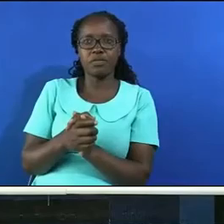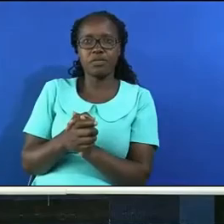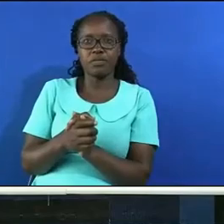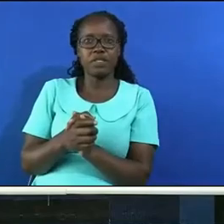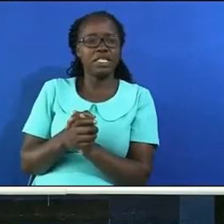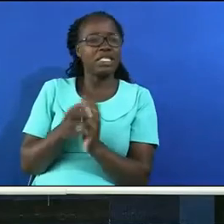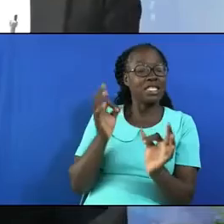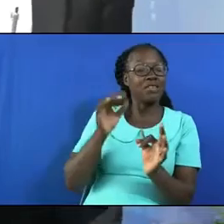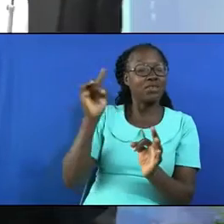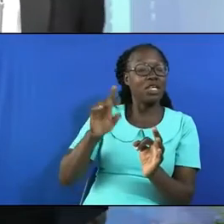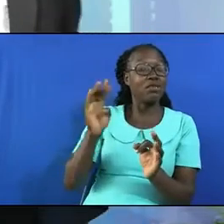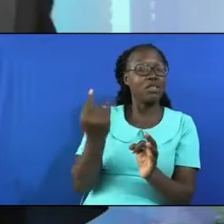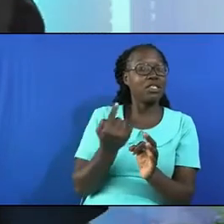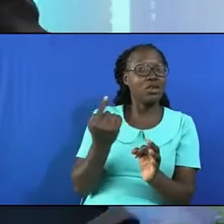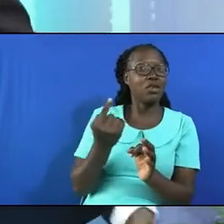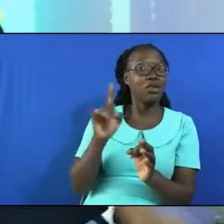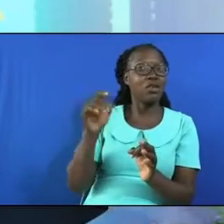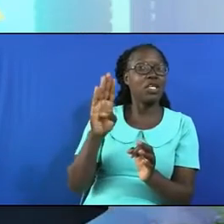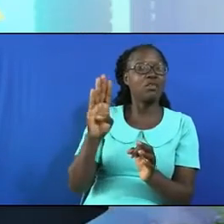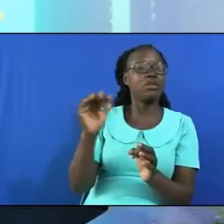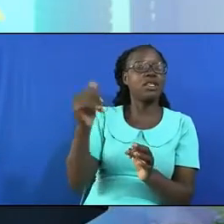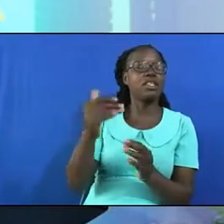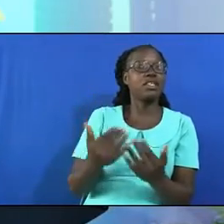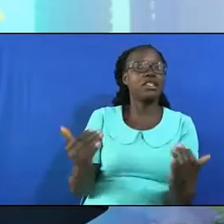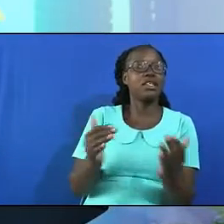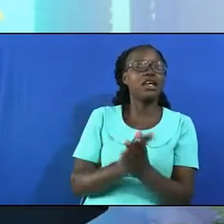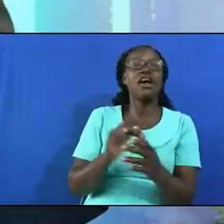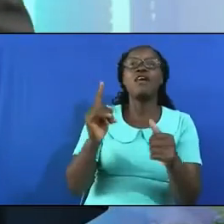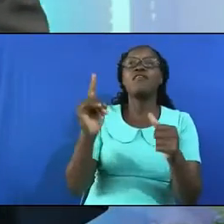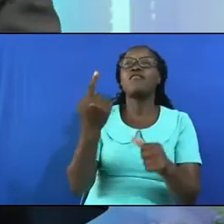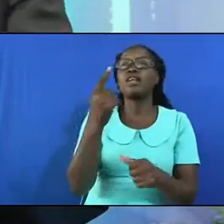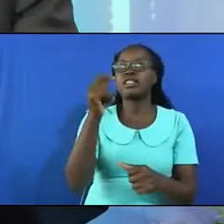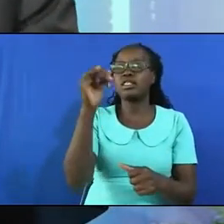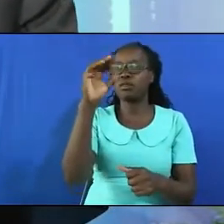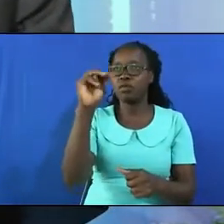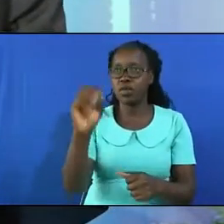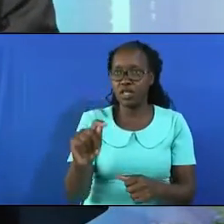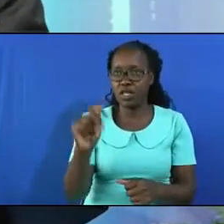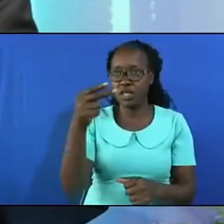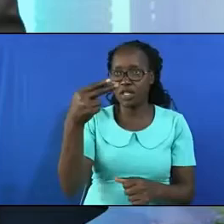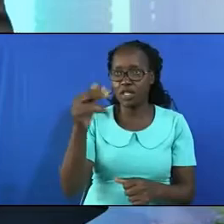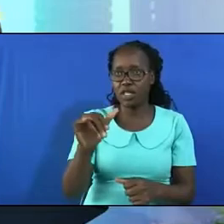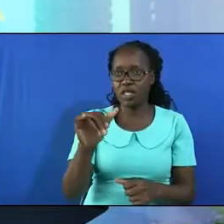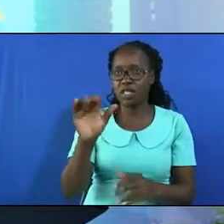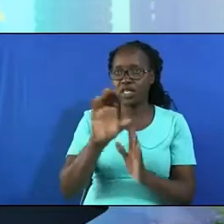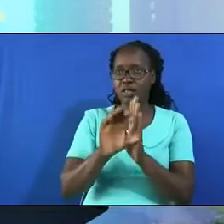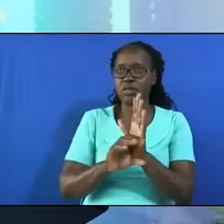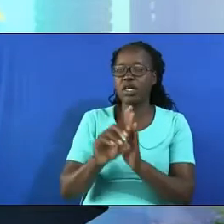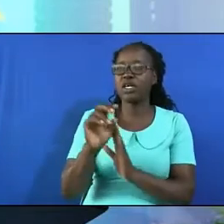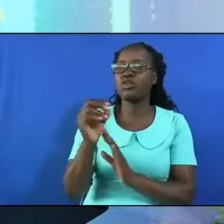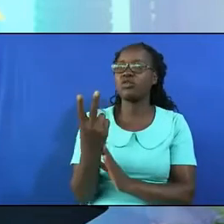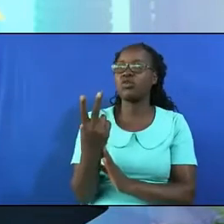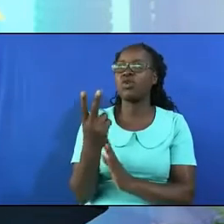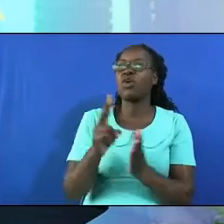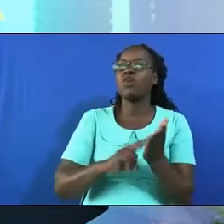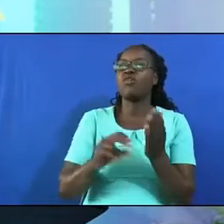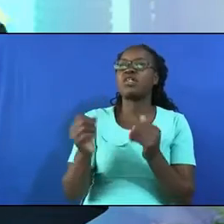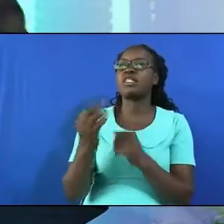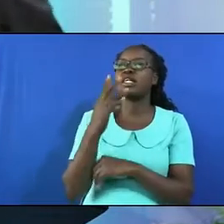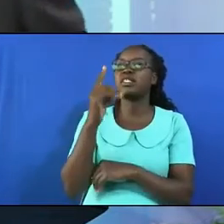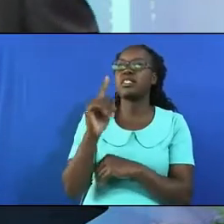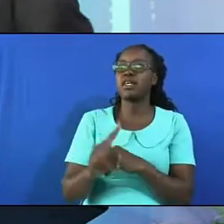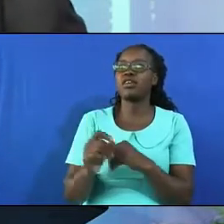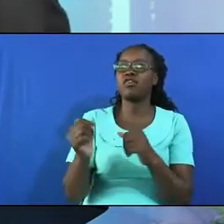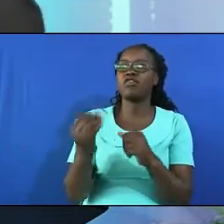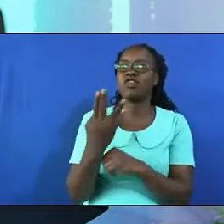If you can't be single, you can't be anything. 1 Timothy chapter 2, verse 13 and 14. 1 Timothy chapter 2,